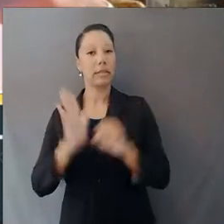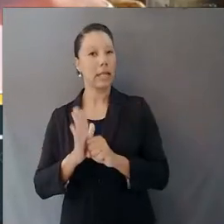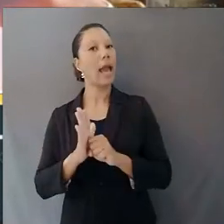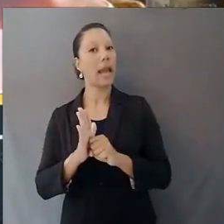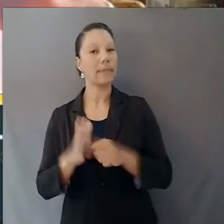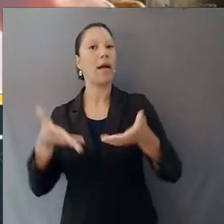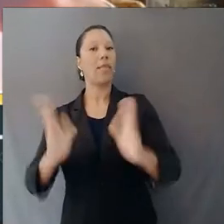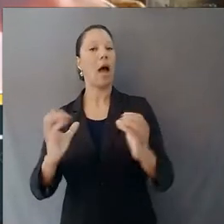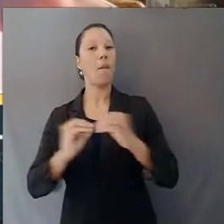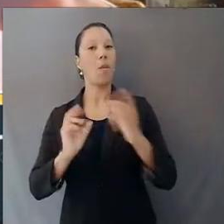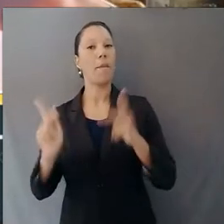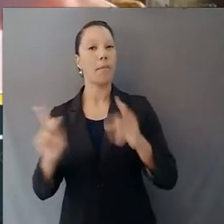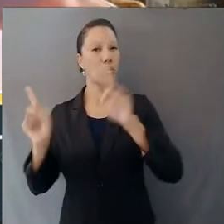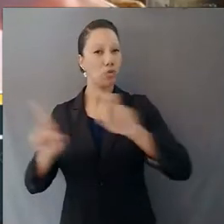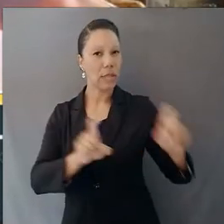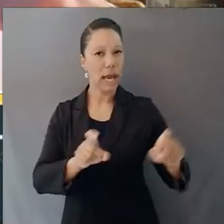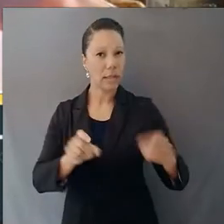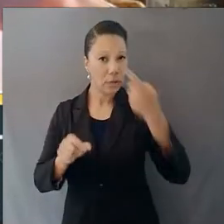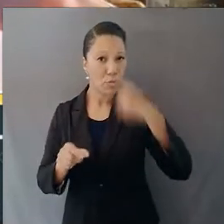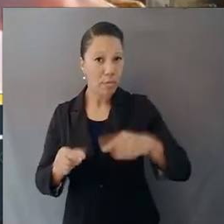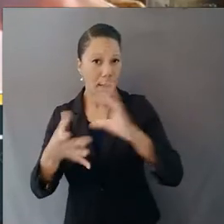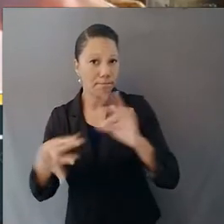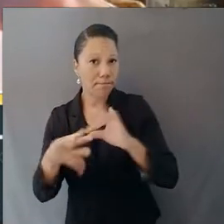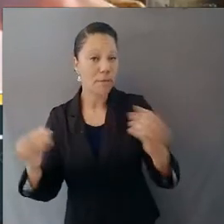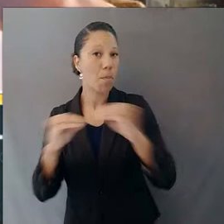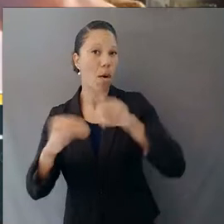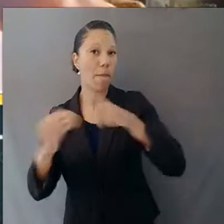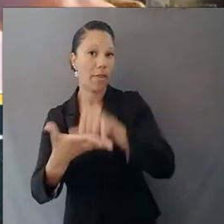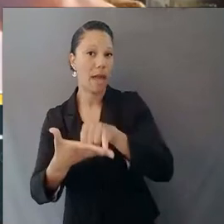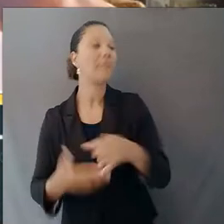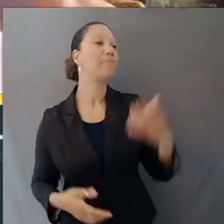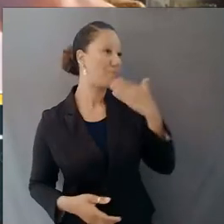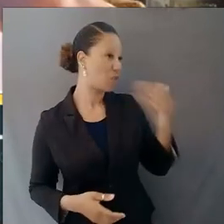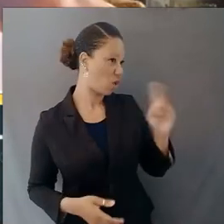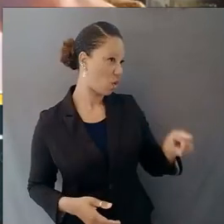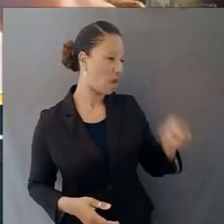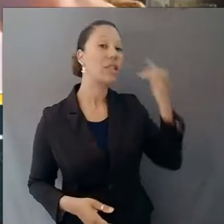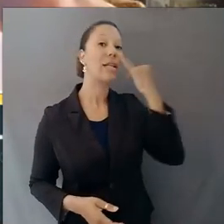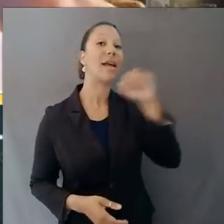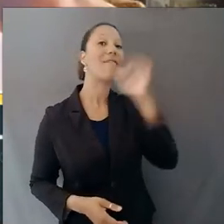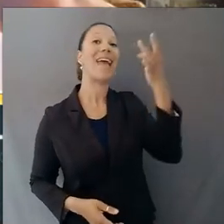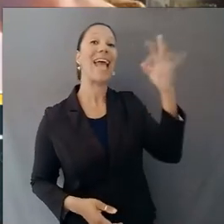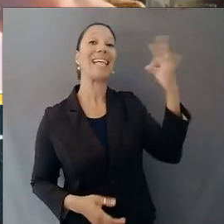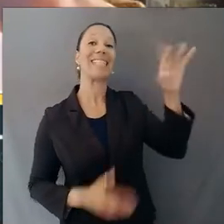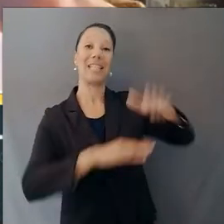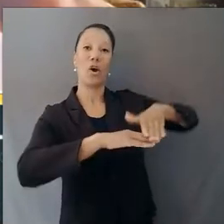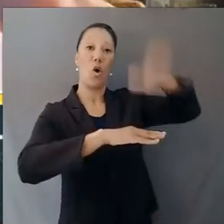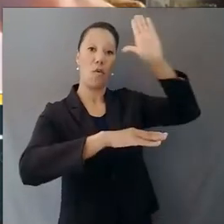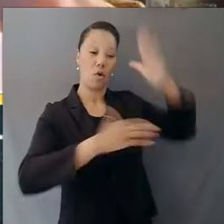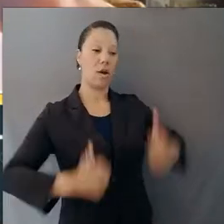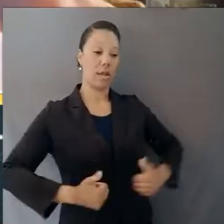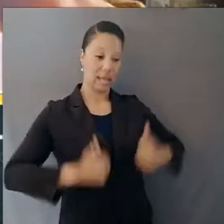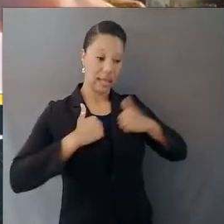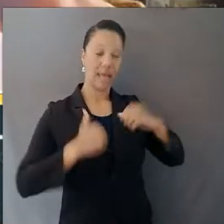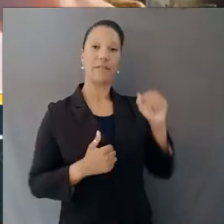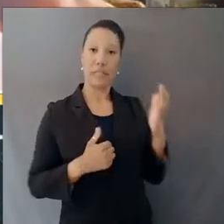talk a little bit about that? Yeah, great question. So anyone that's 18 years and older living in Sacramento